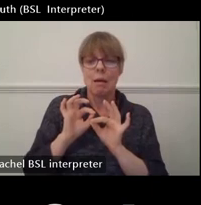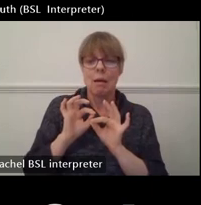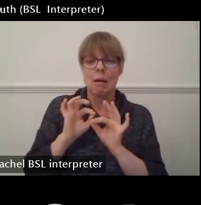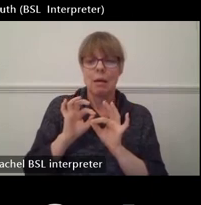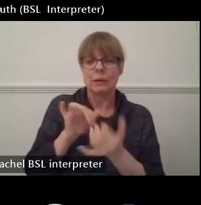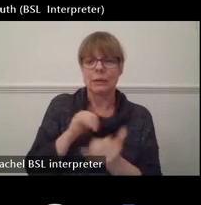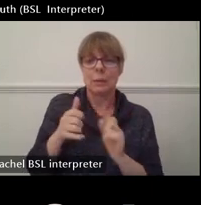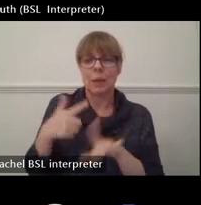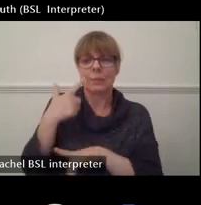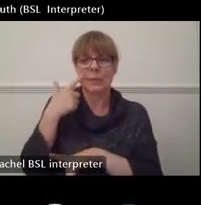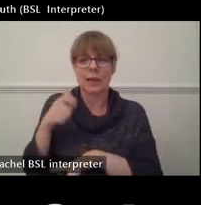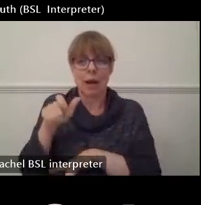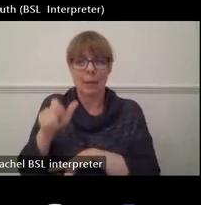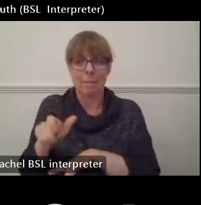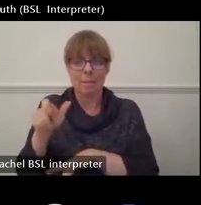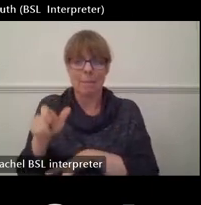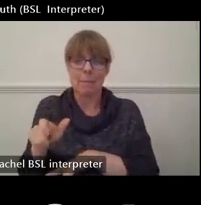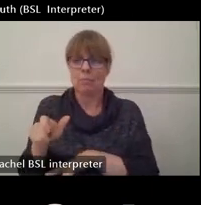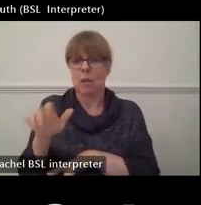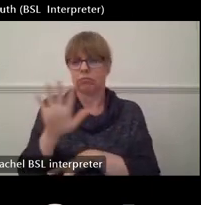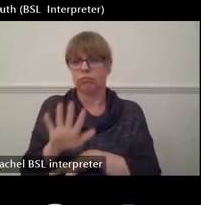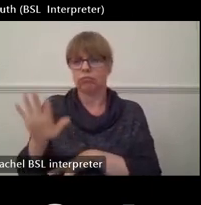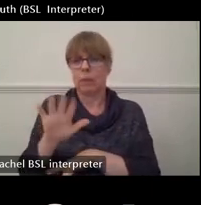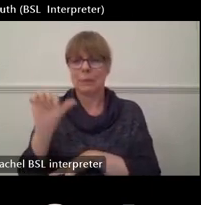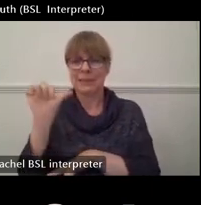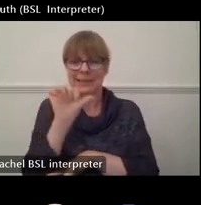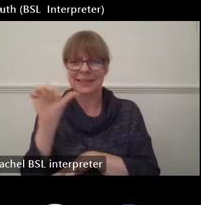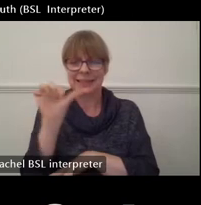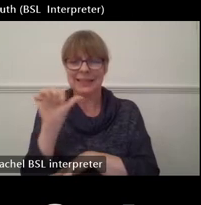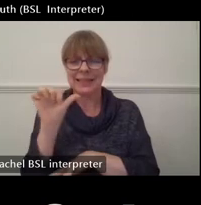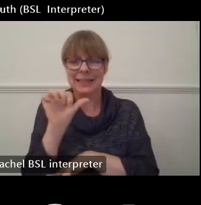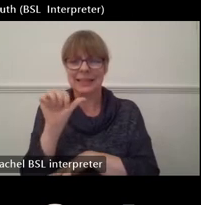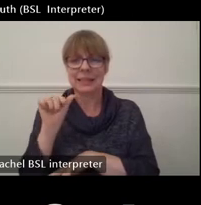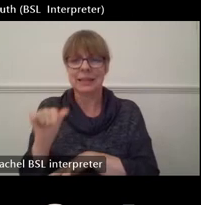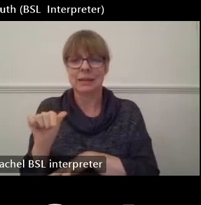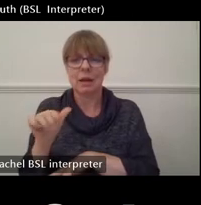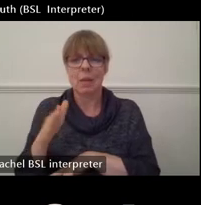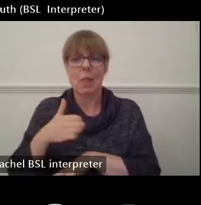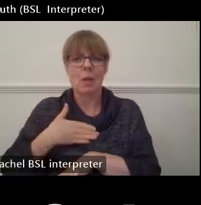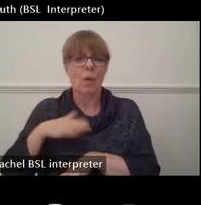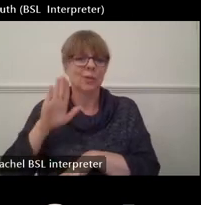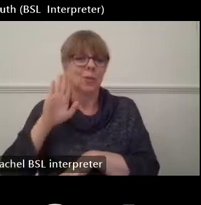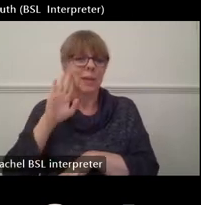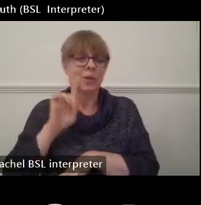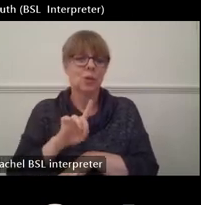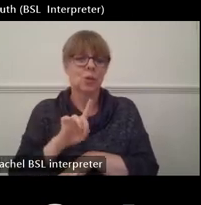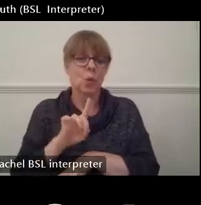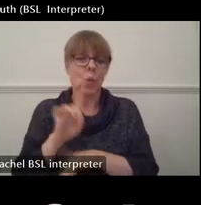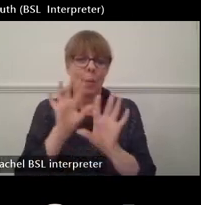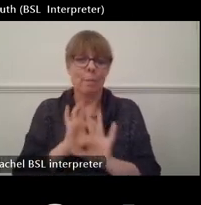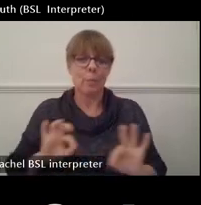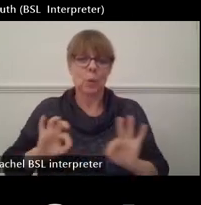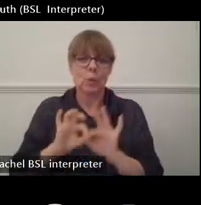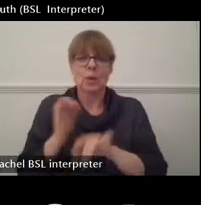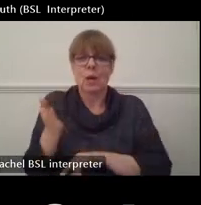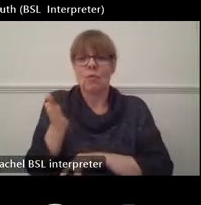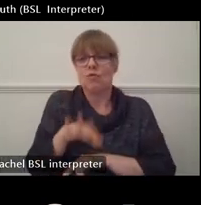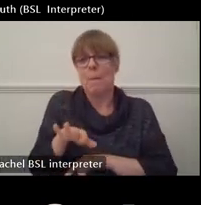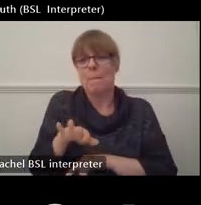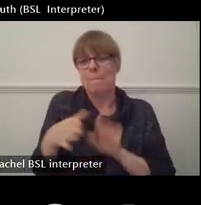people who are as young as 16 years old, and they say they want to listen to music from